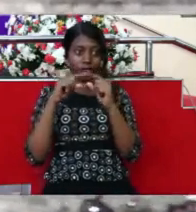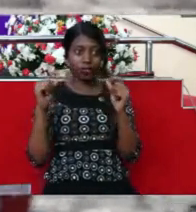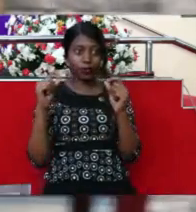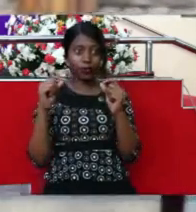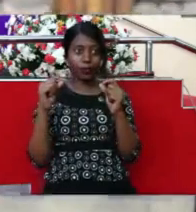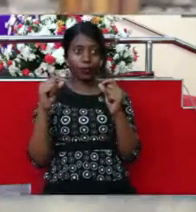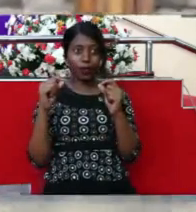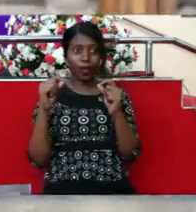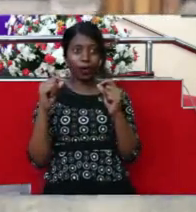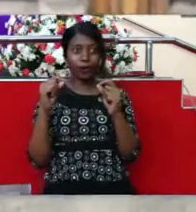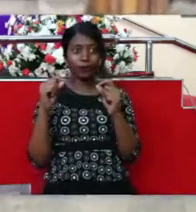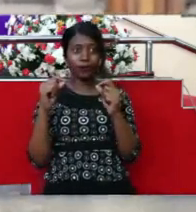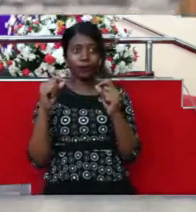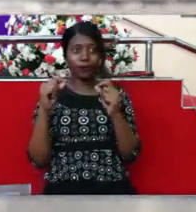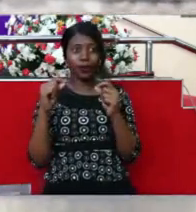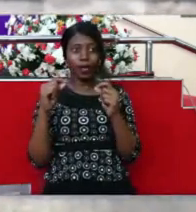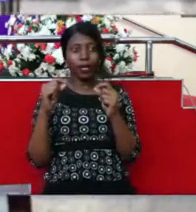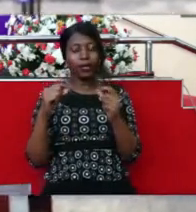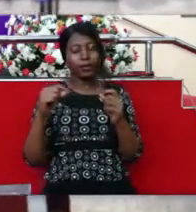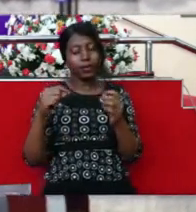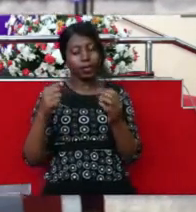That deals with the issues of life,